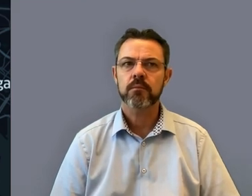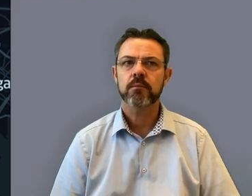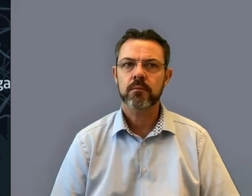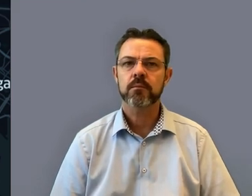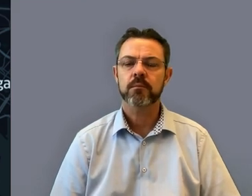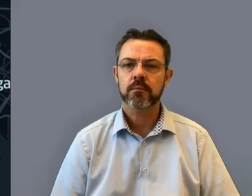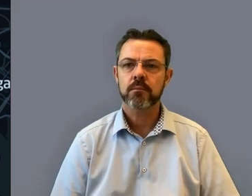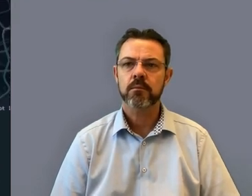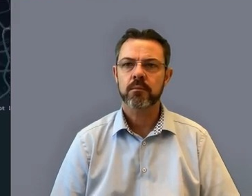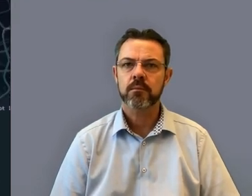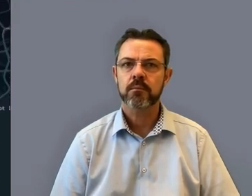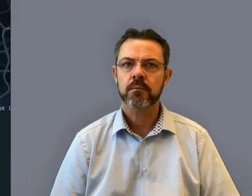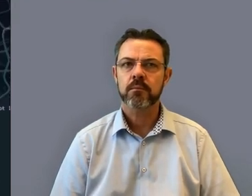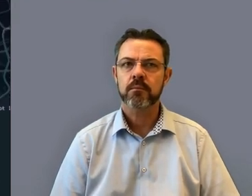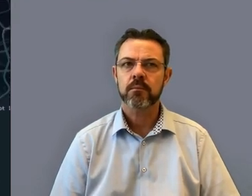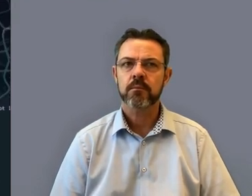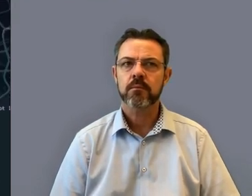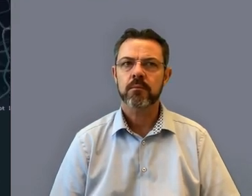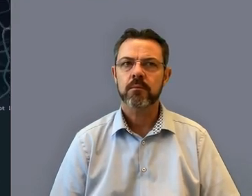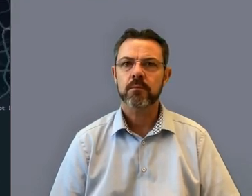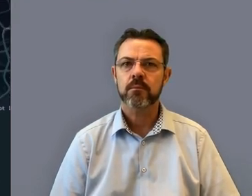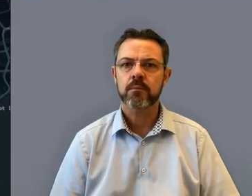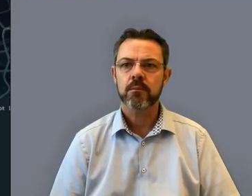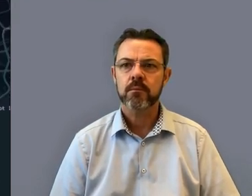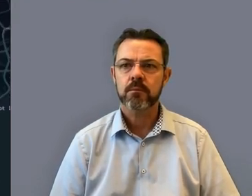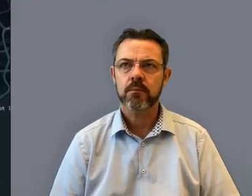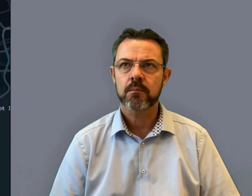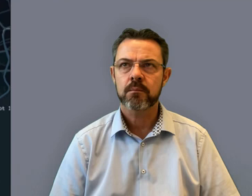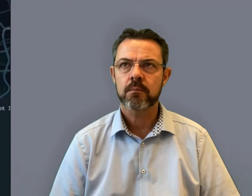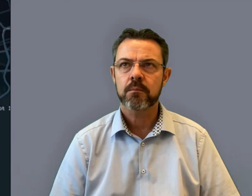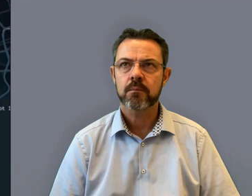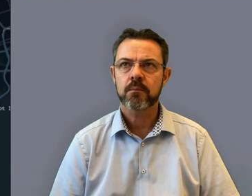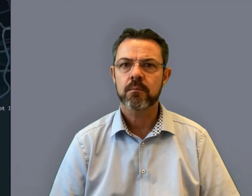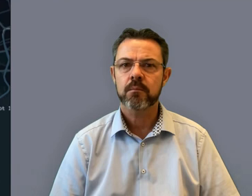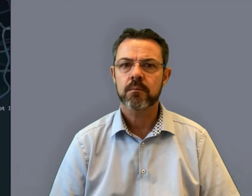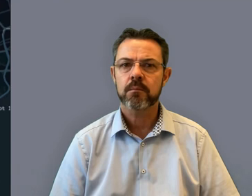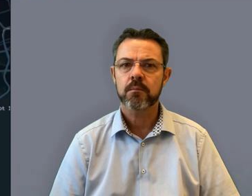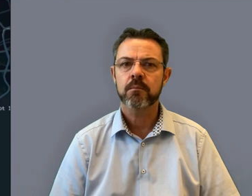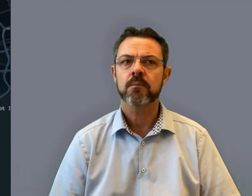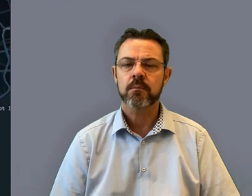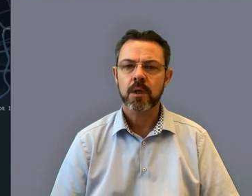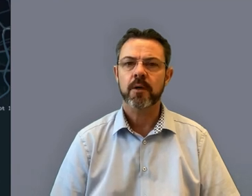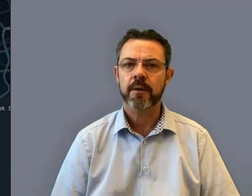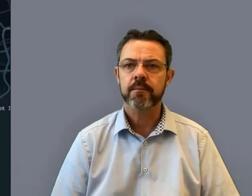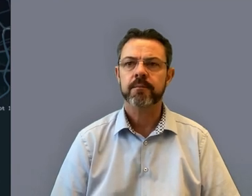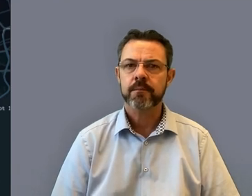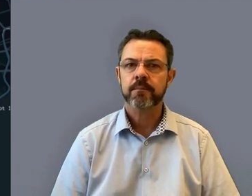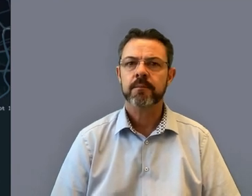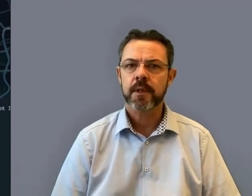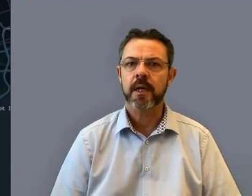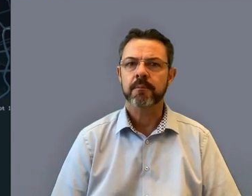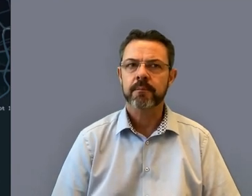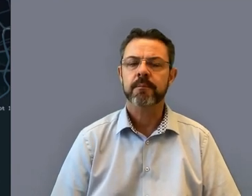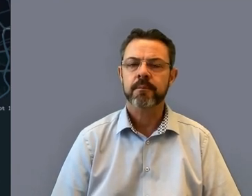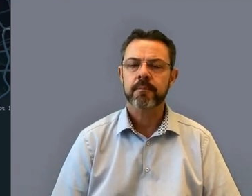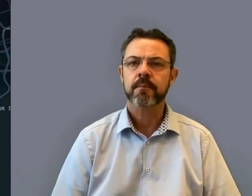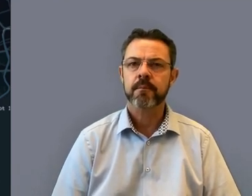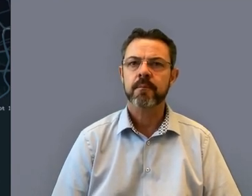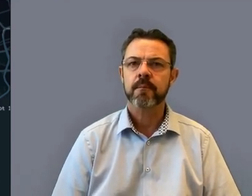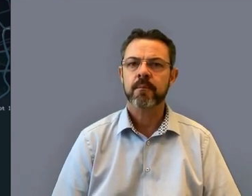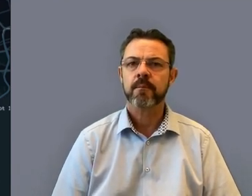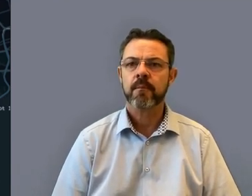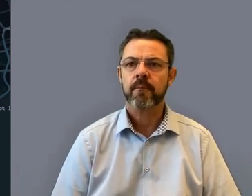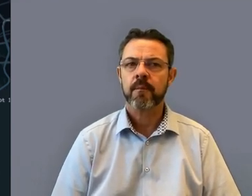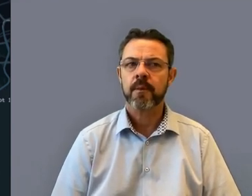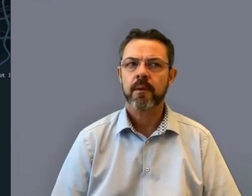area. It's close to the port. So we want to shift our operations there. So